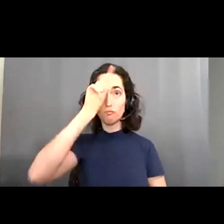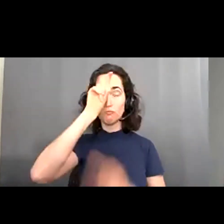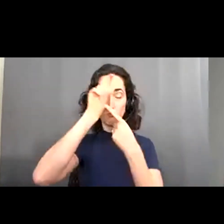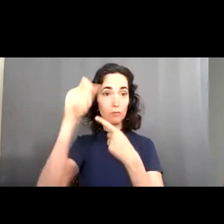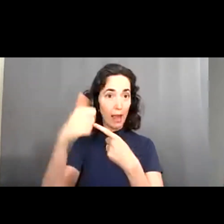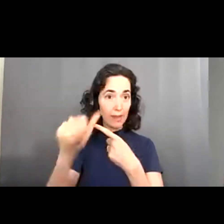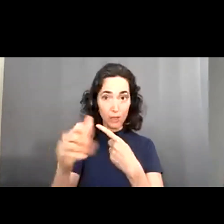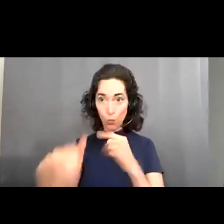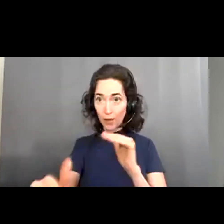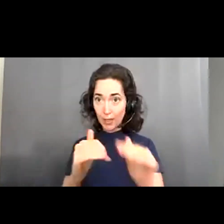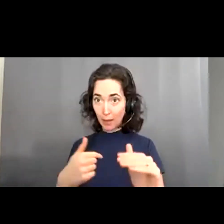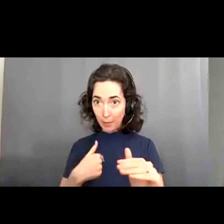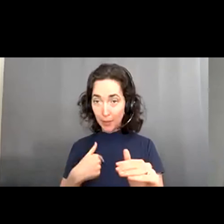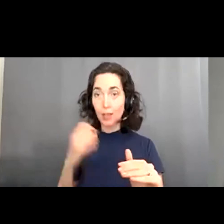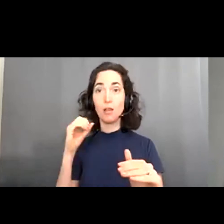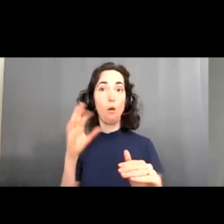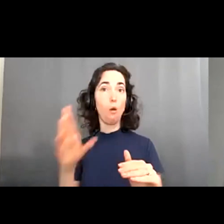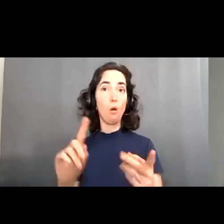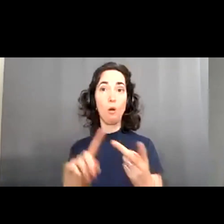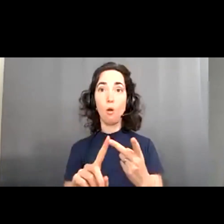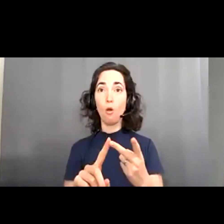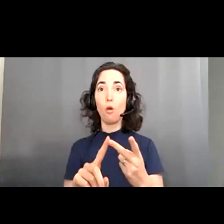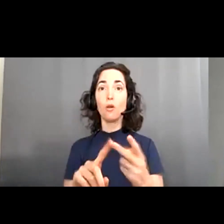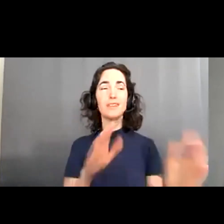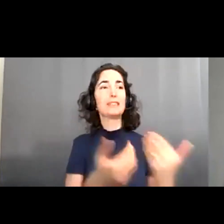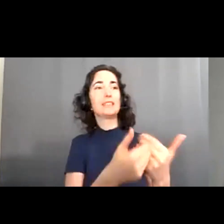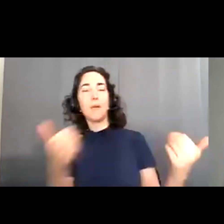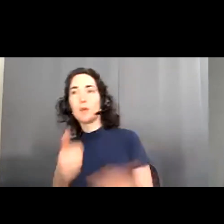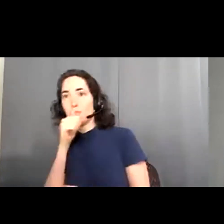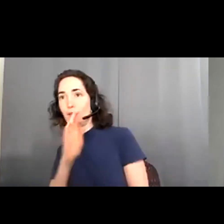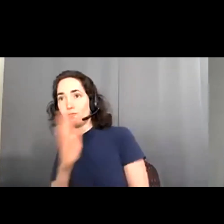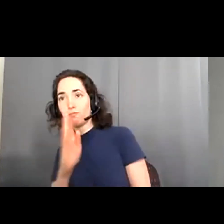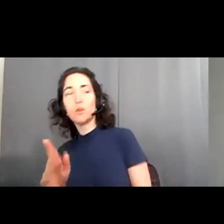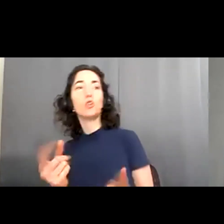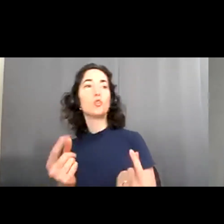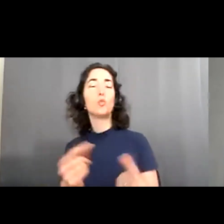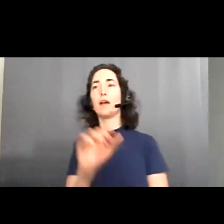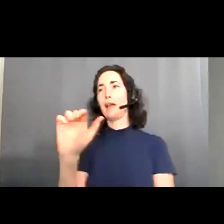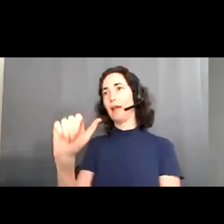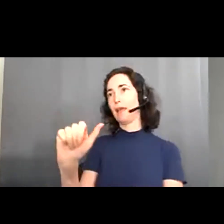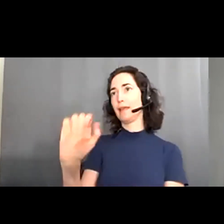email me or ask offline, you can email me at